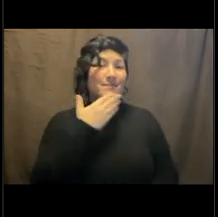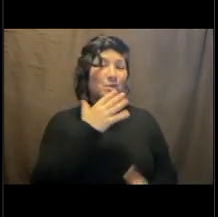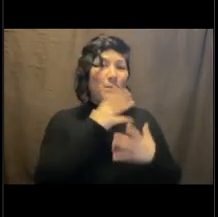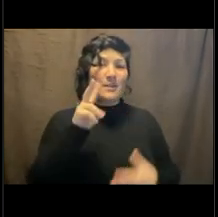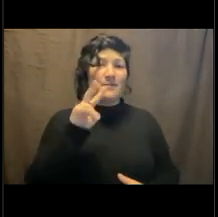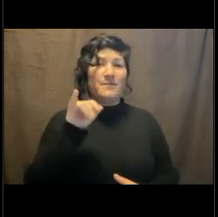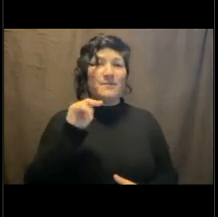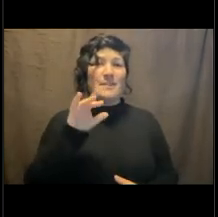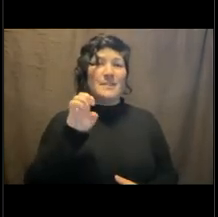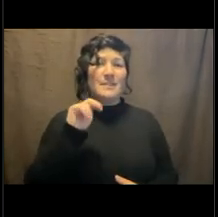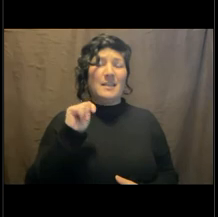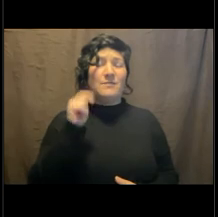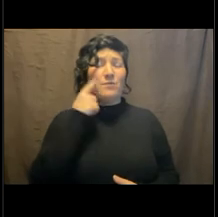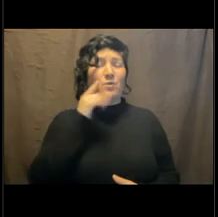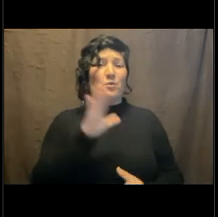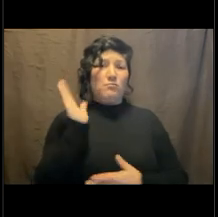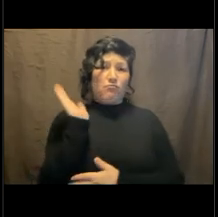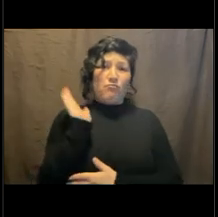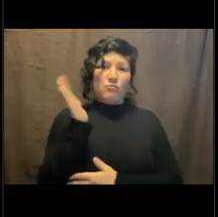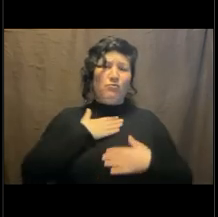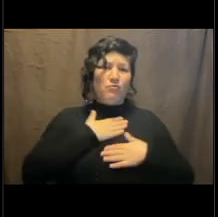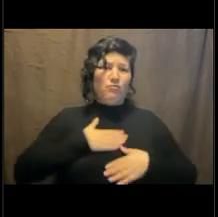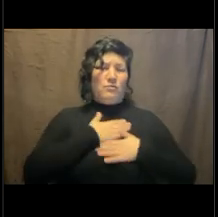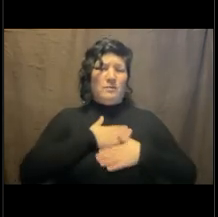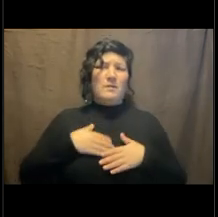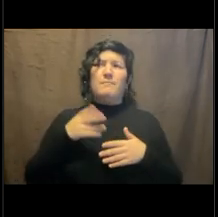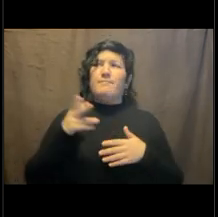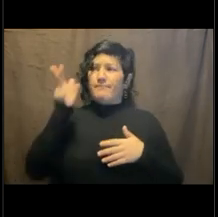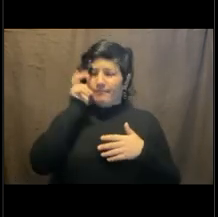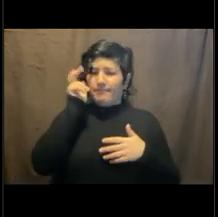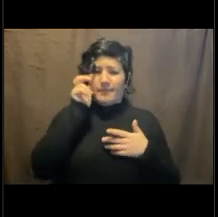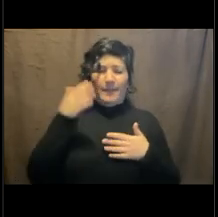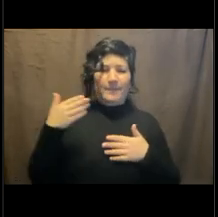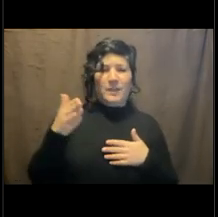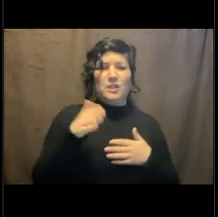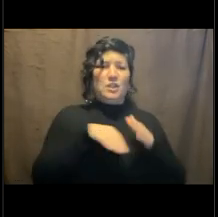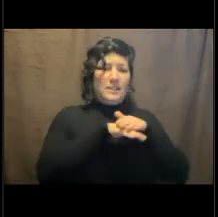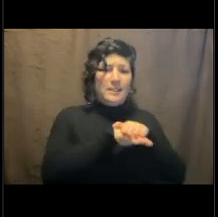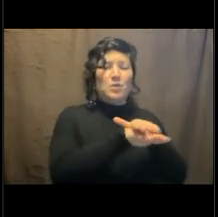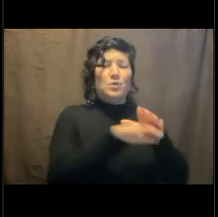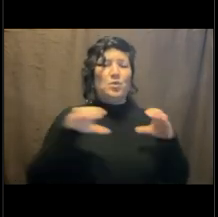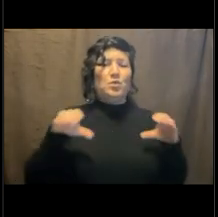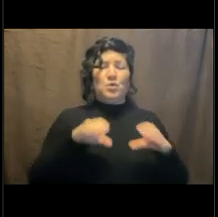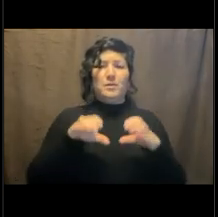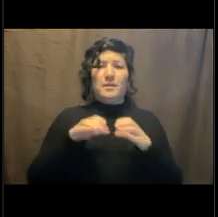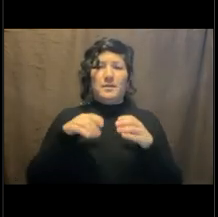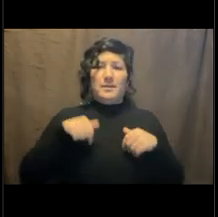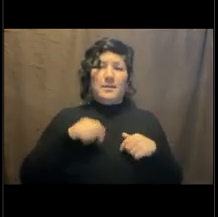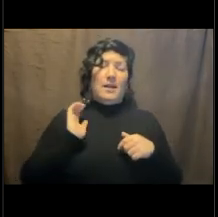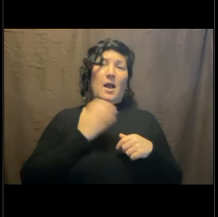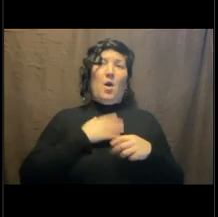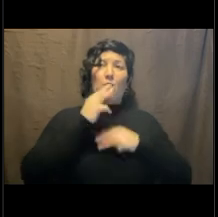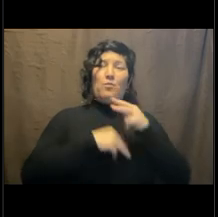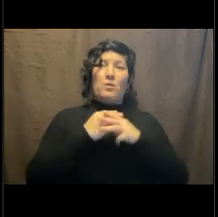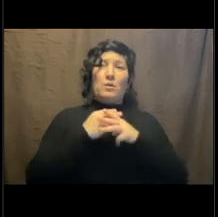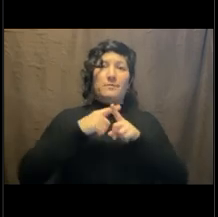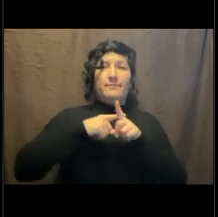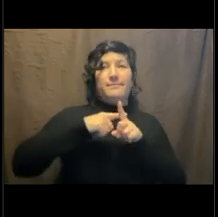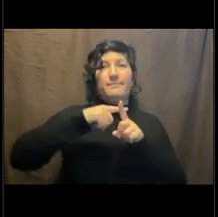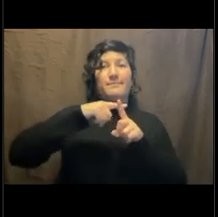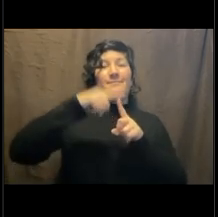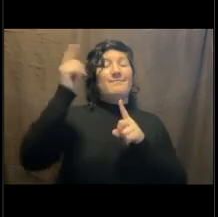And we really enjoyed listening about how fish and sea turtles are doing in this warming world. So thank you